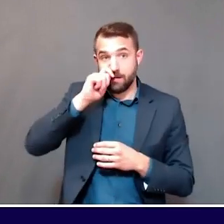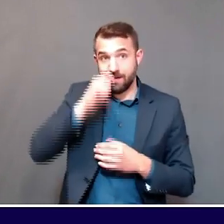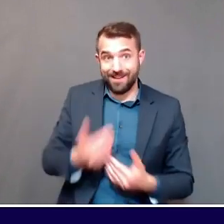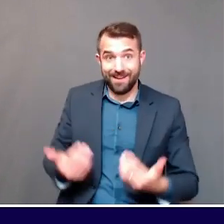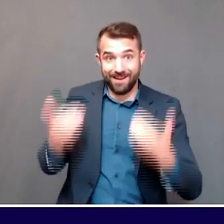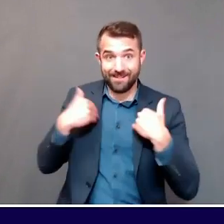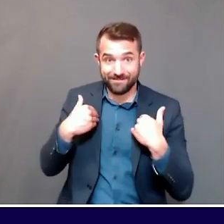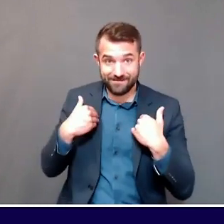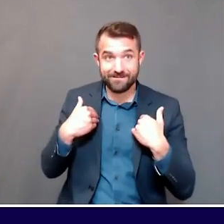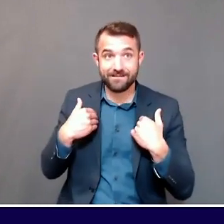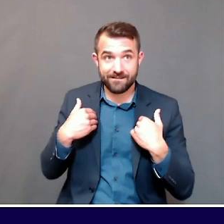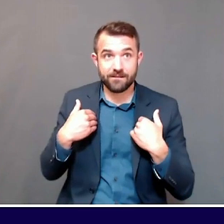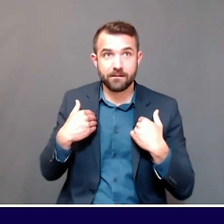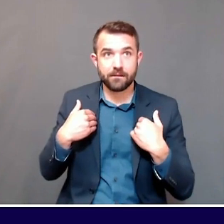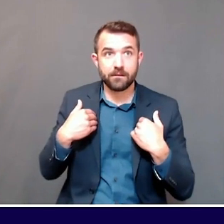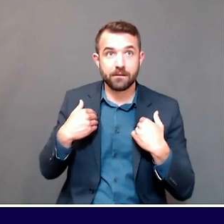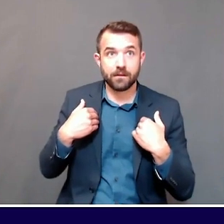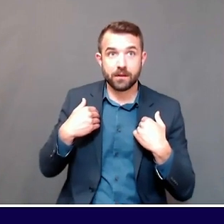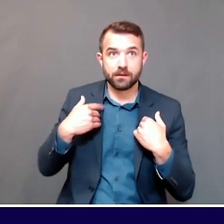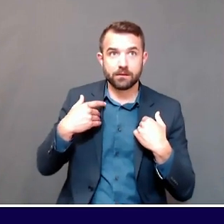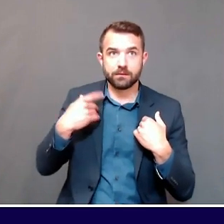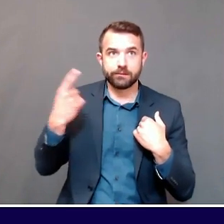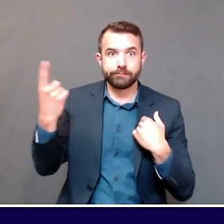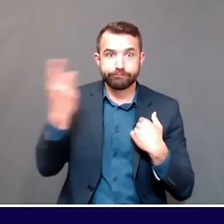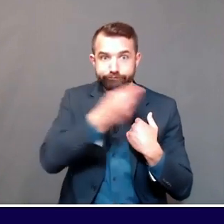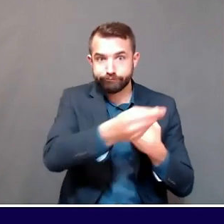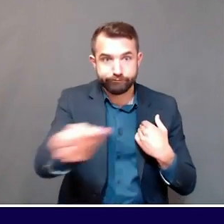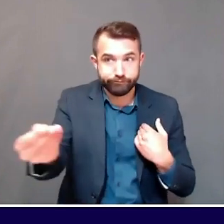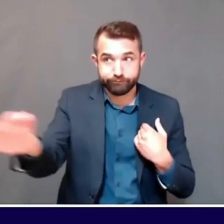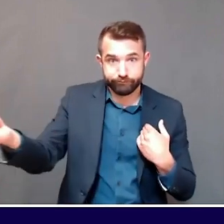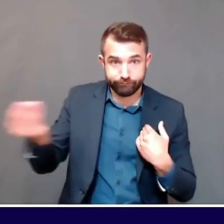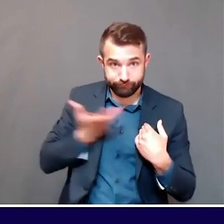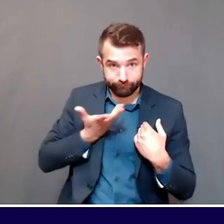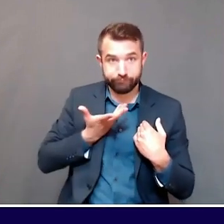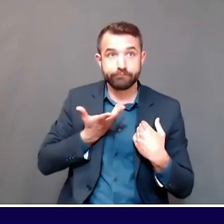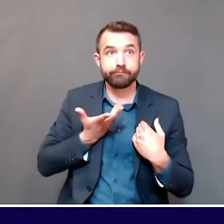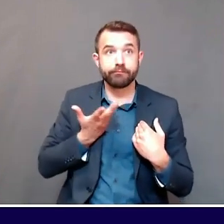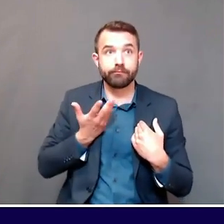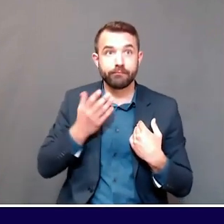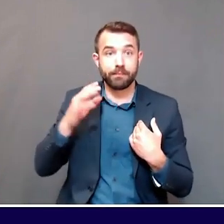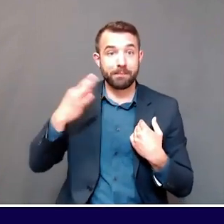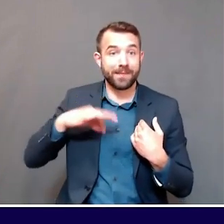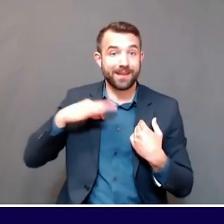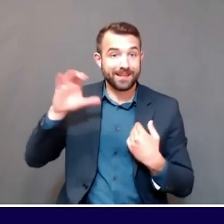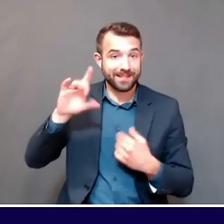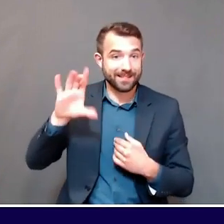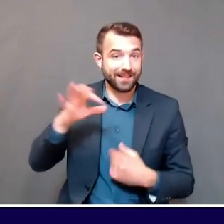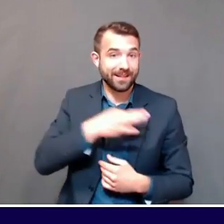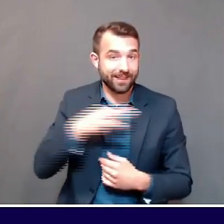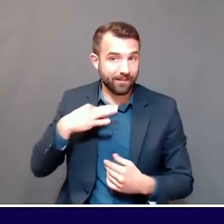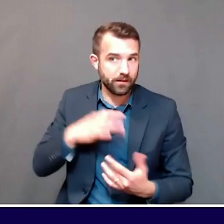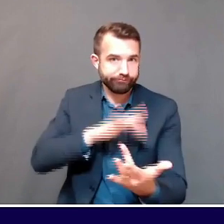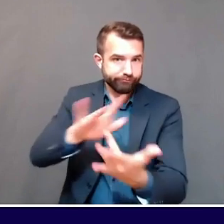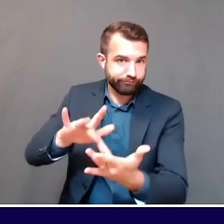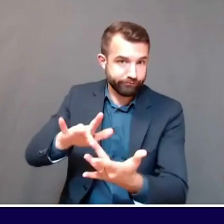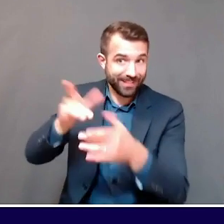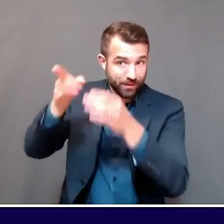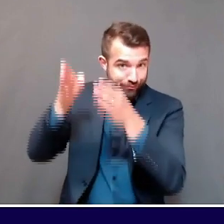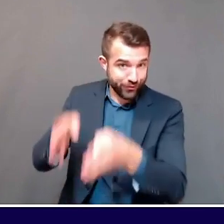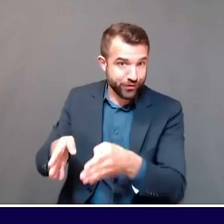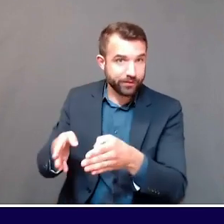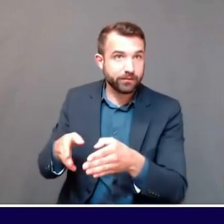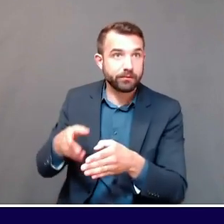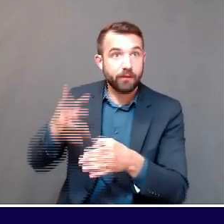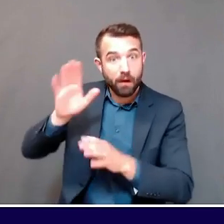a disease investigator, a contact tracer, a Maine CDC staff member reaches out to that person, checks in with